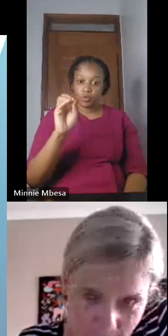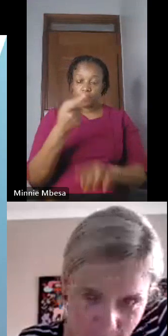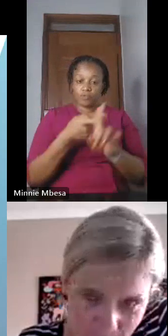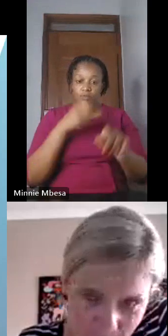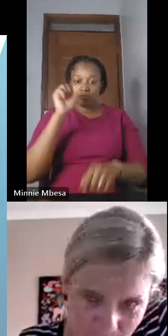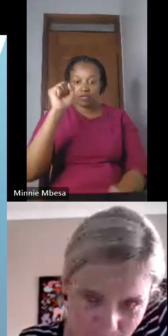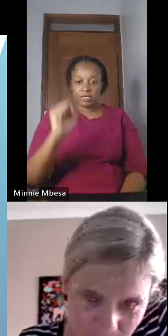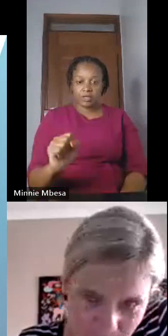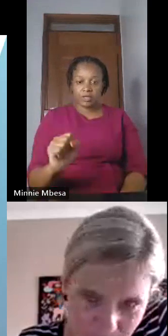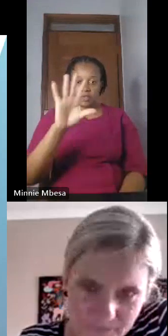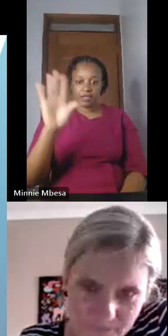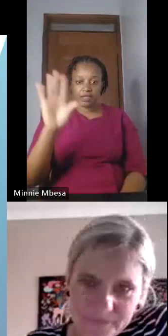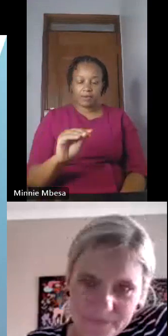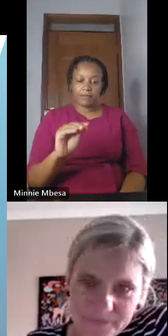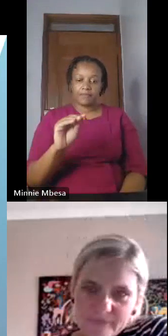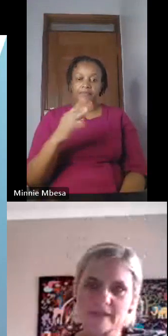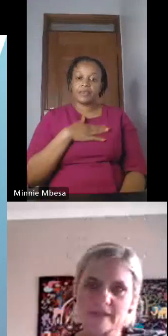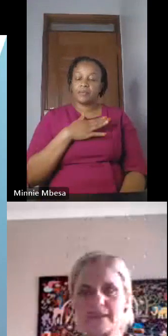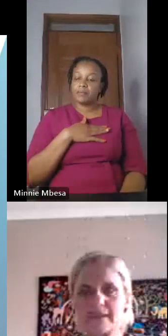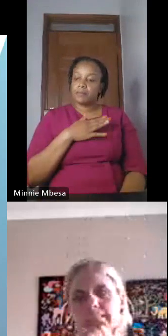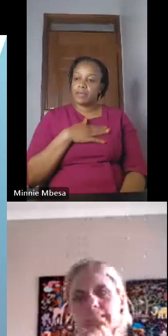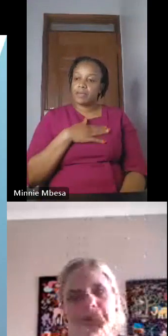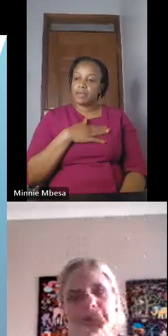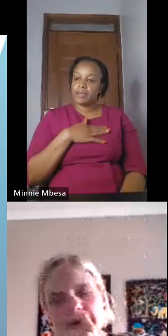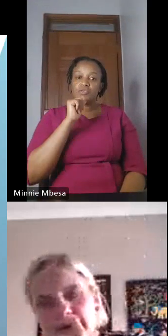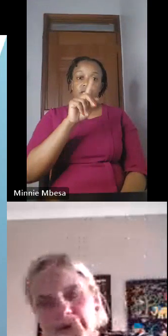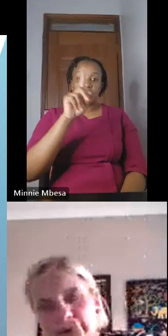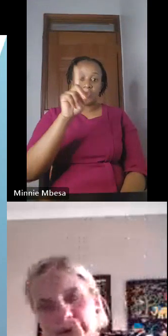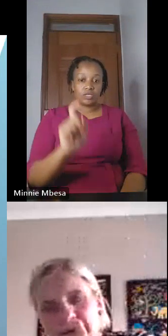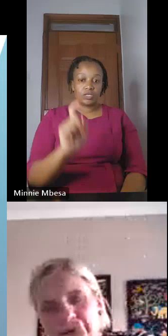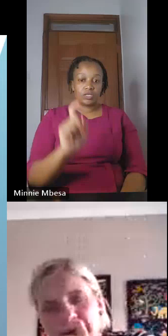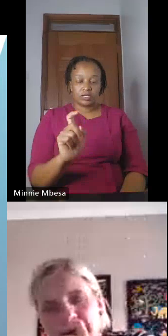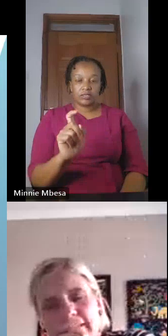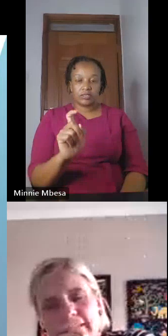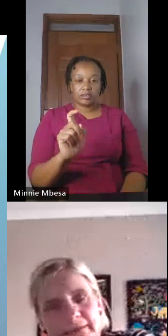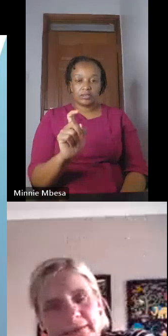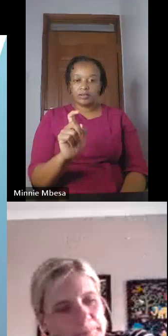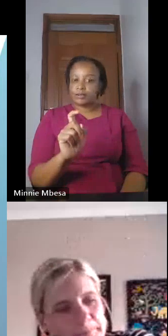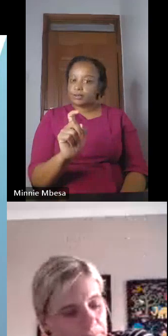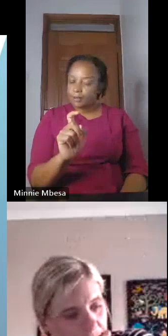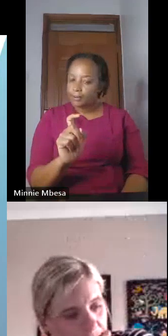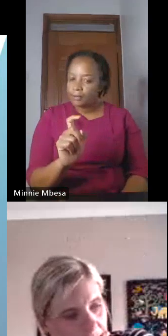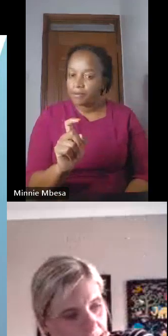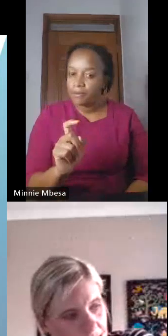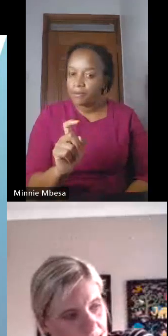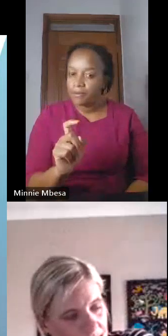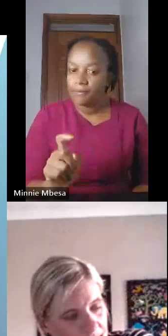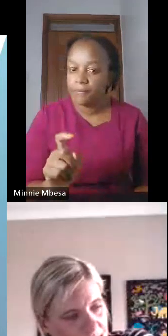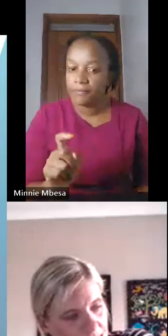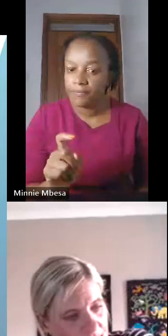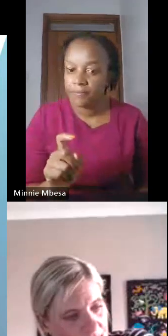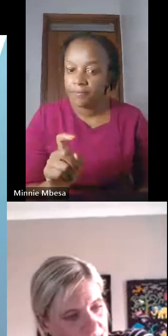Mine is not actually a question. It's more Yes. of a request Yes. regarding the